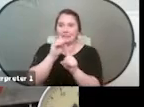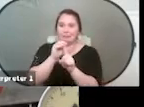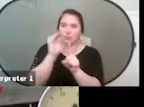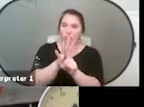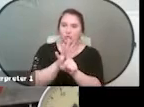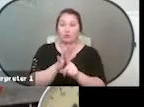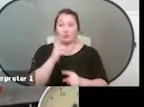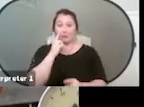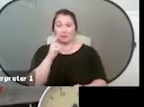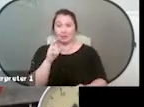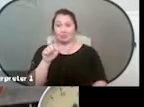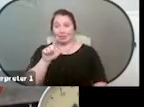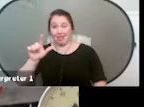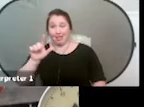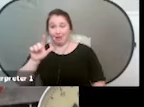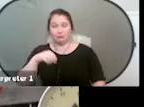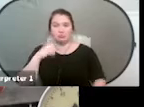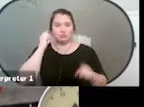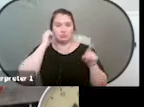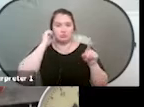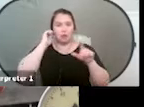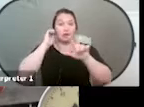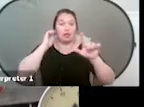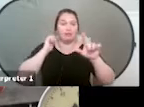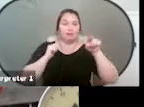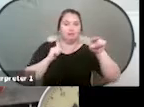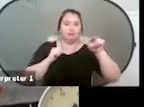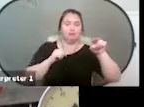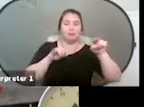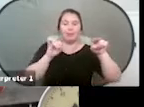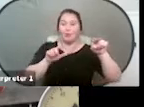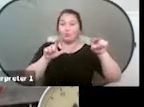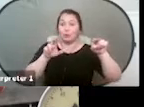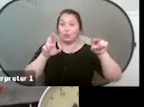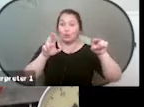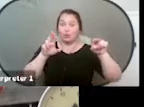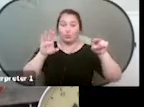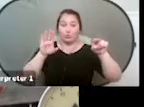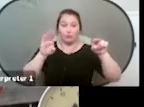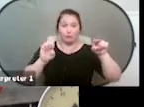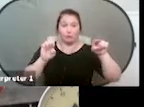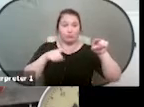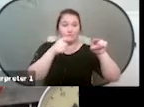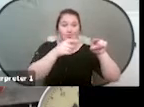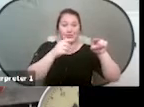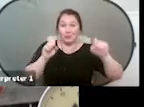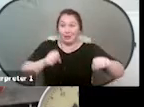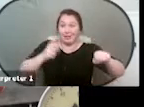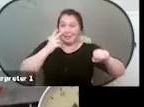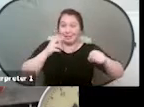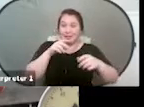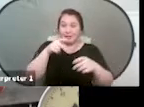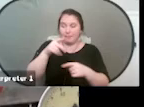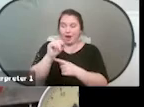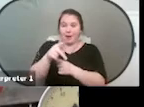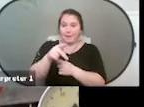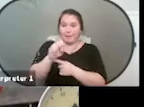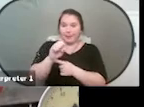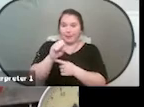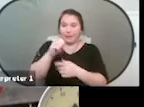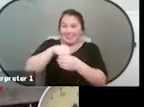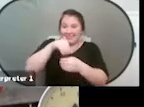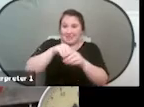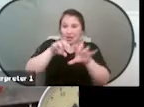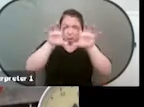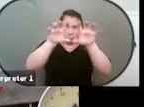left, that is the hot water loop. So you can see the piping that's in there. You can see the insulation that's